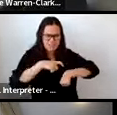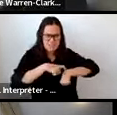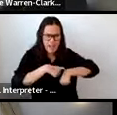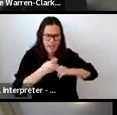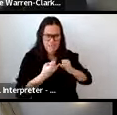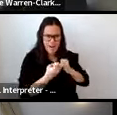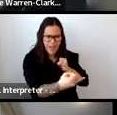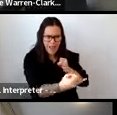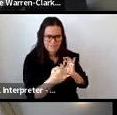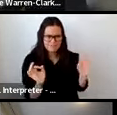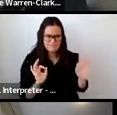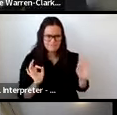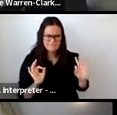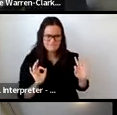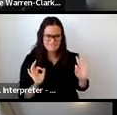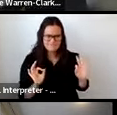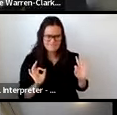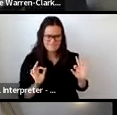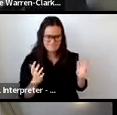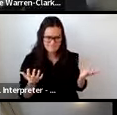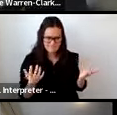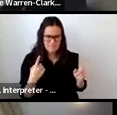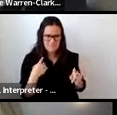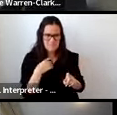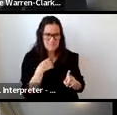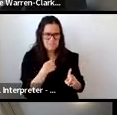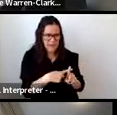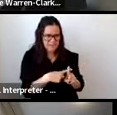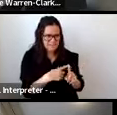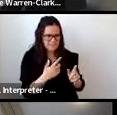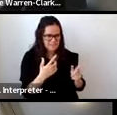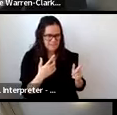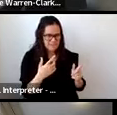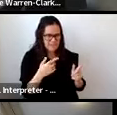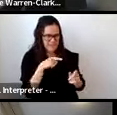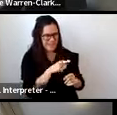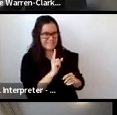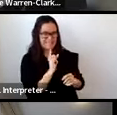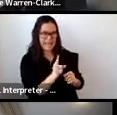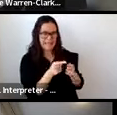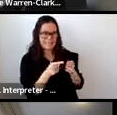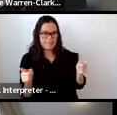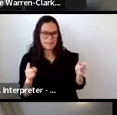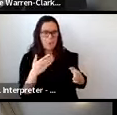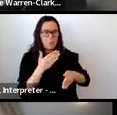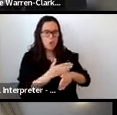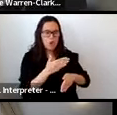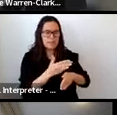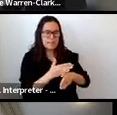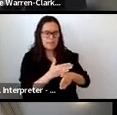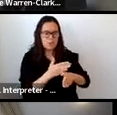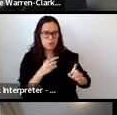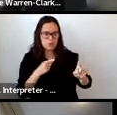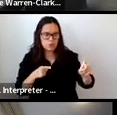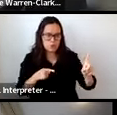And the wording progressively working towards at the very beginning means